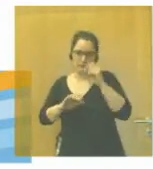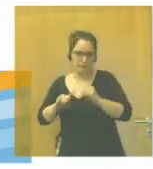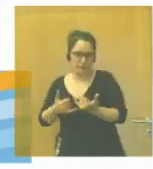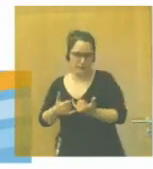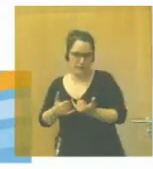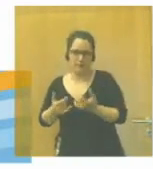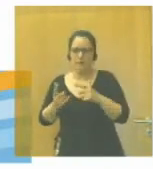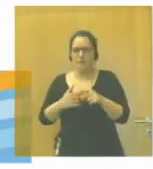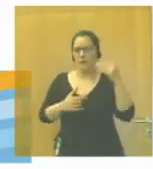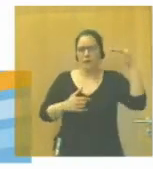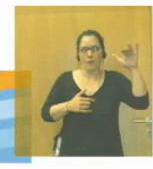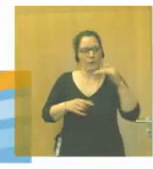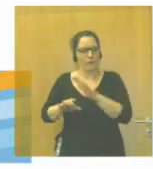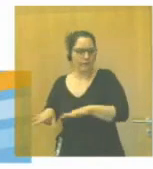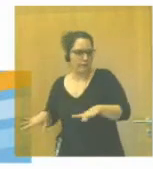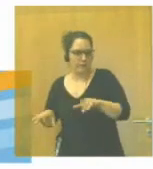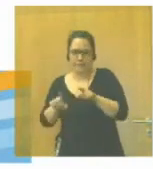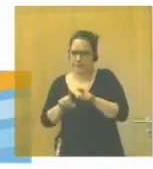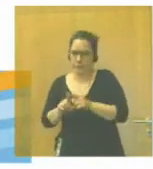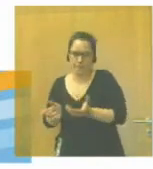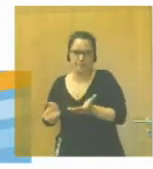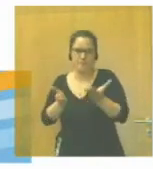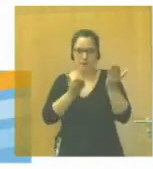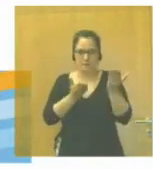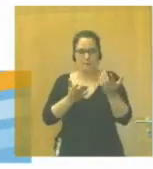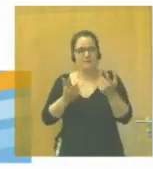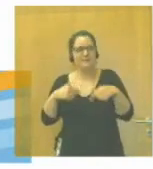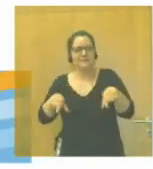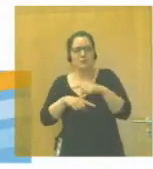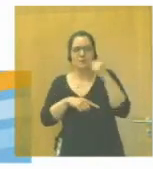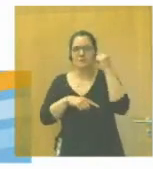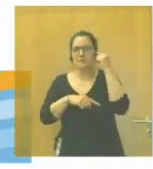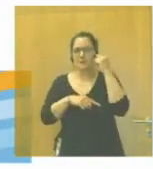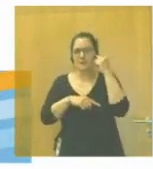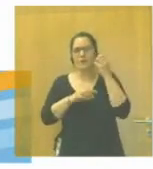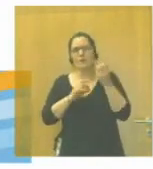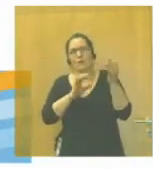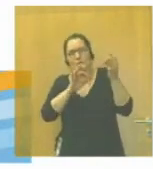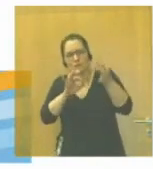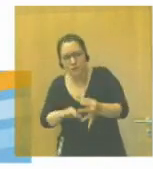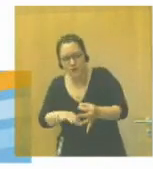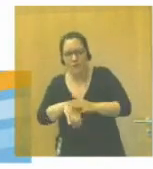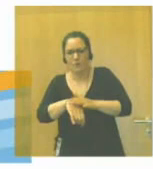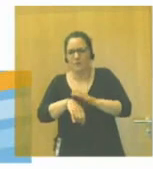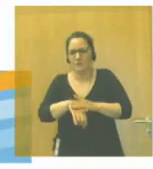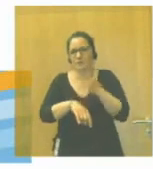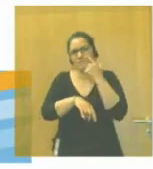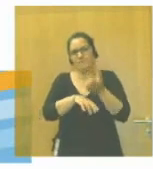prevention, it's many of the different pieces of suicide prevention, not necessarily deaths alone, although ultimately that's the outcome we